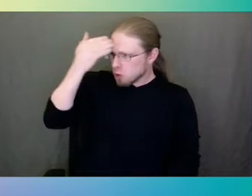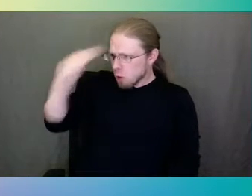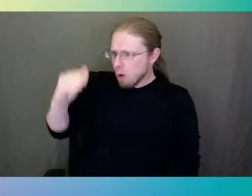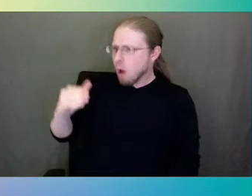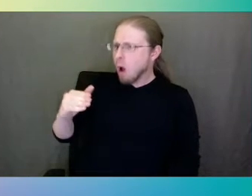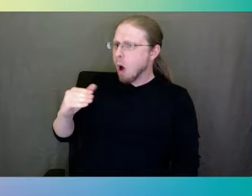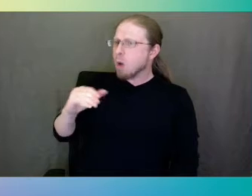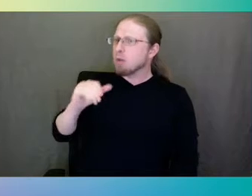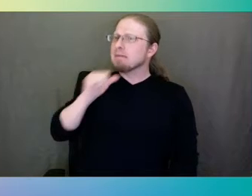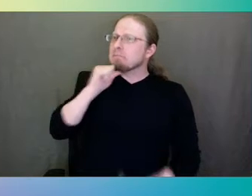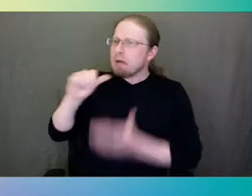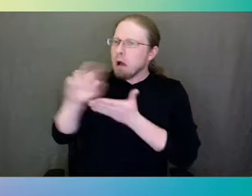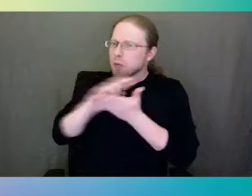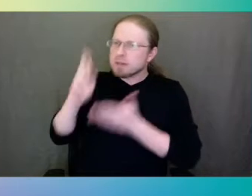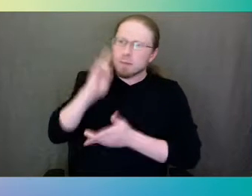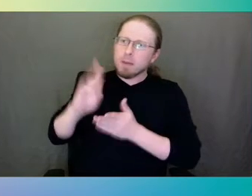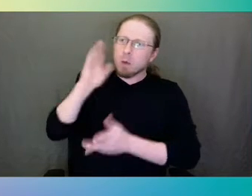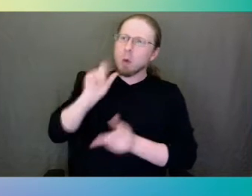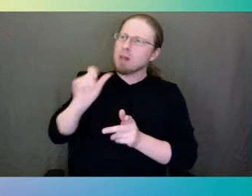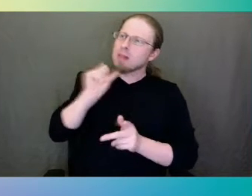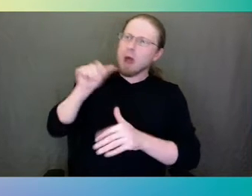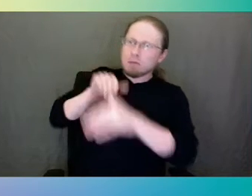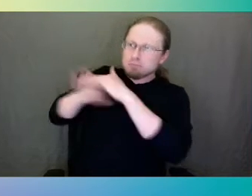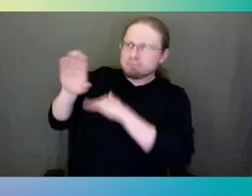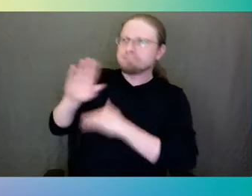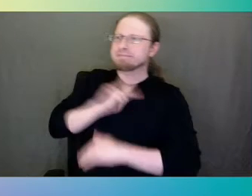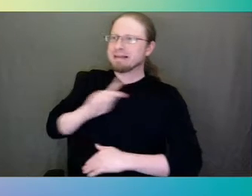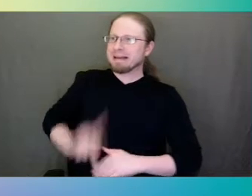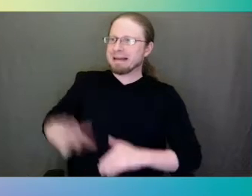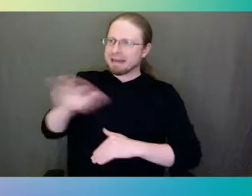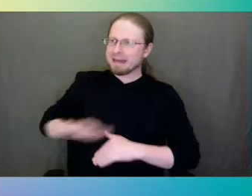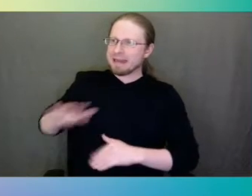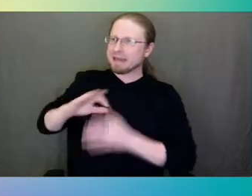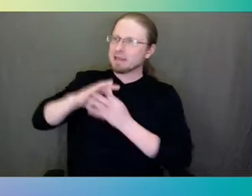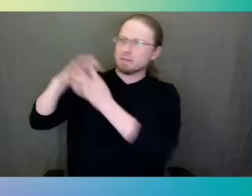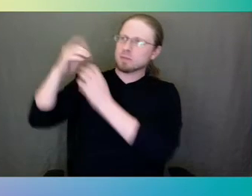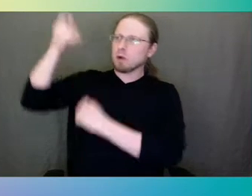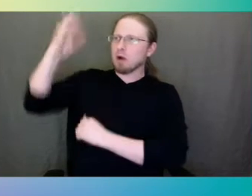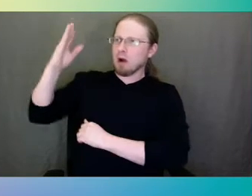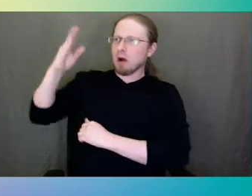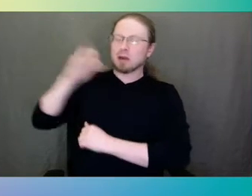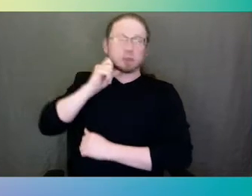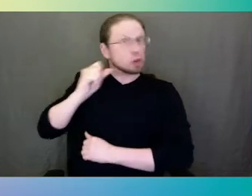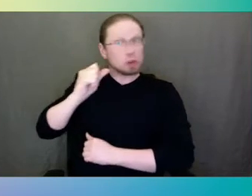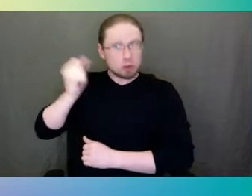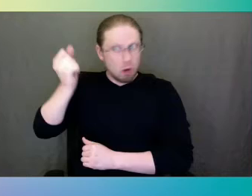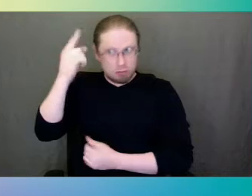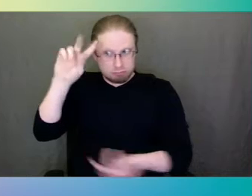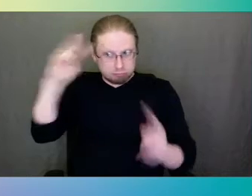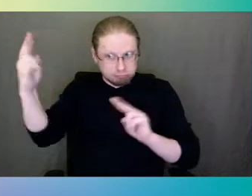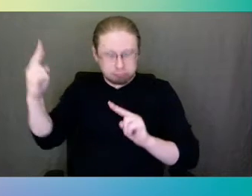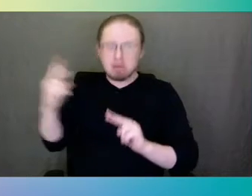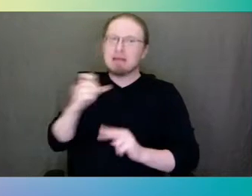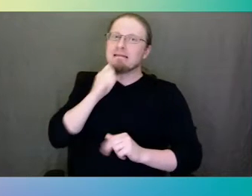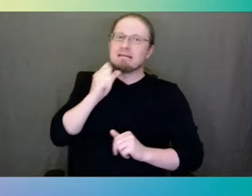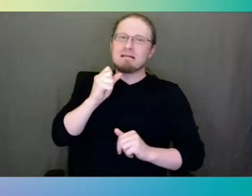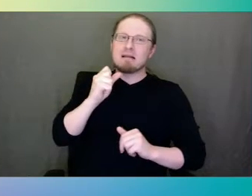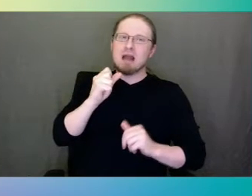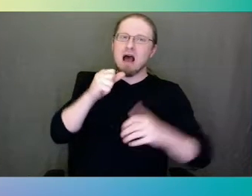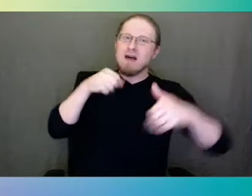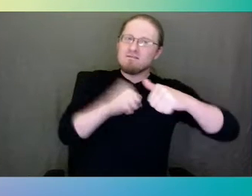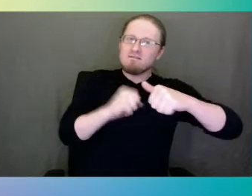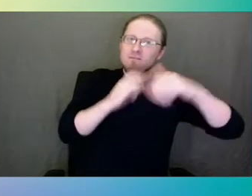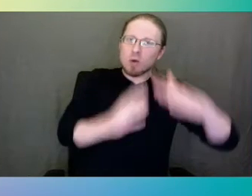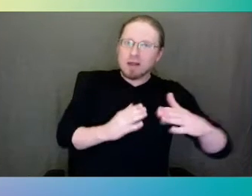unrighteous will not inherit the kingdom of God? Do not be deceived. Neither fornicators, nor idolaters, nor adulterers, nor